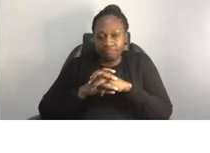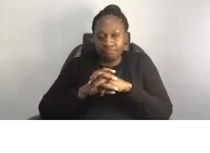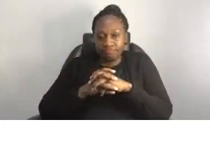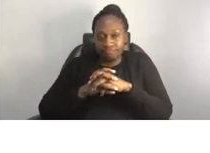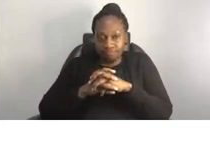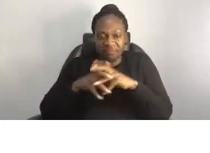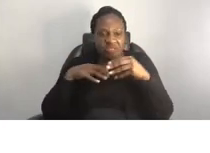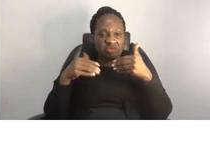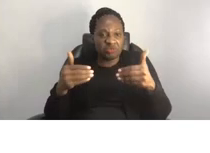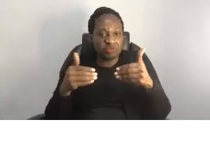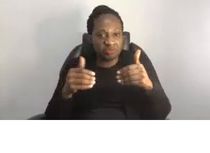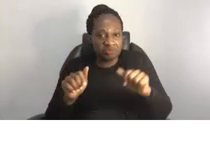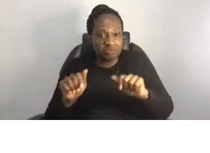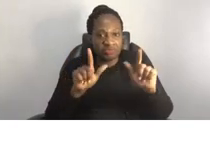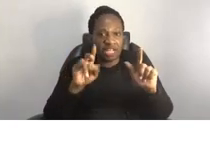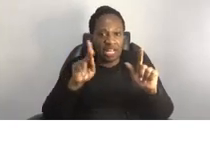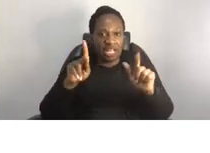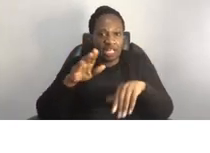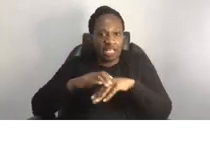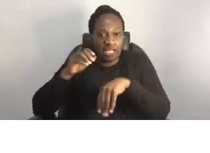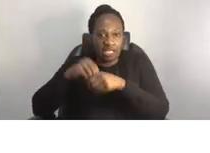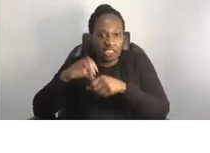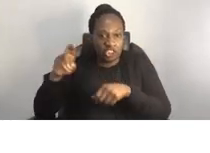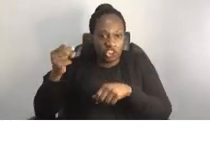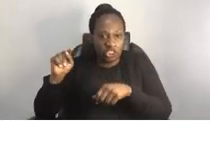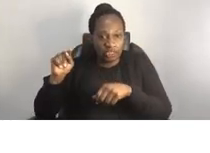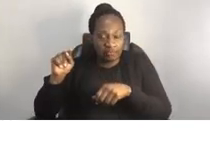And I'll go ahead and put the link in the chat again.